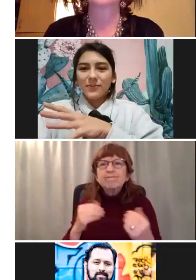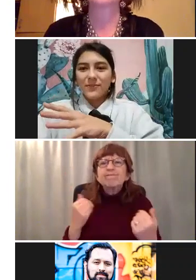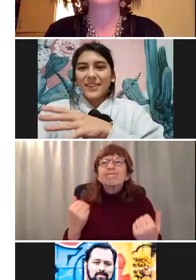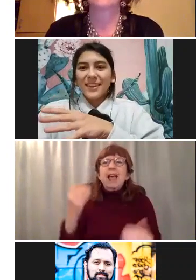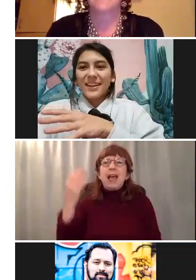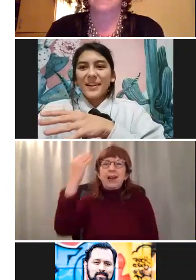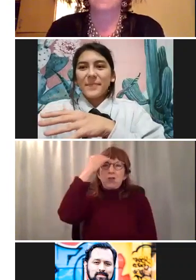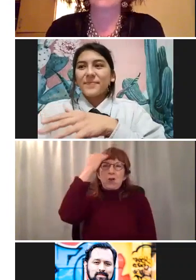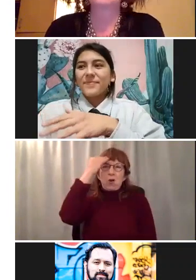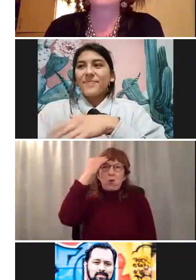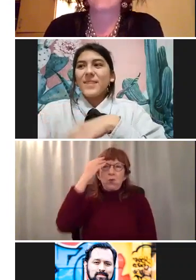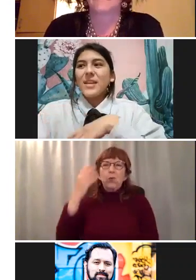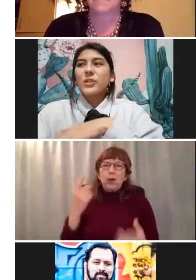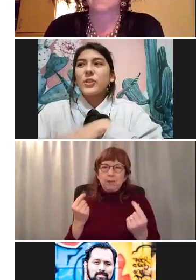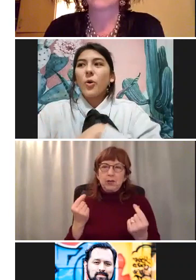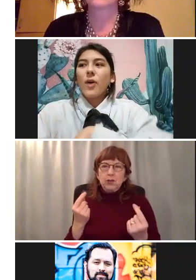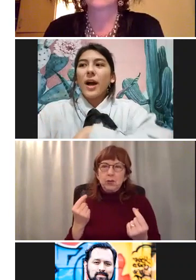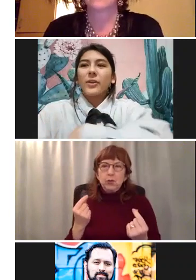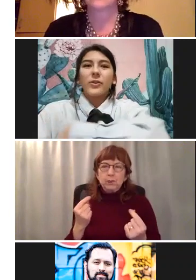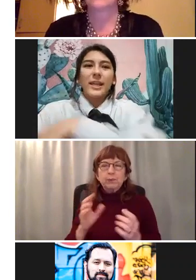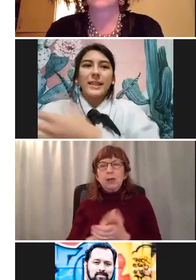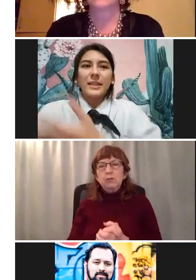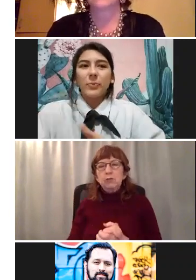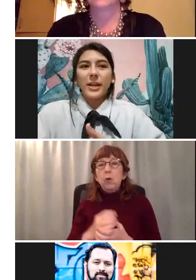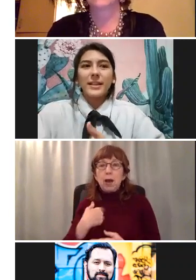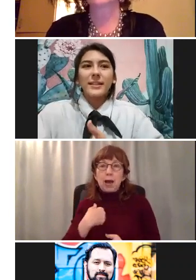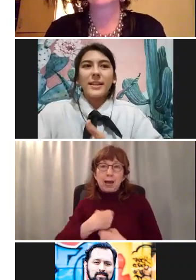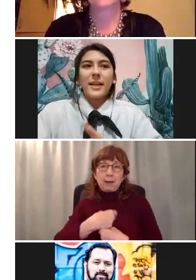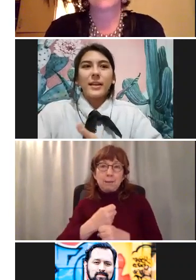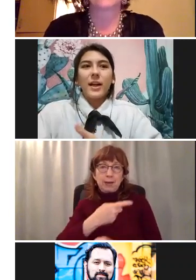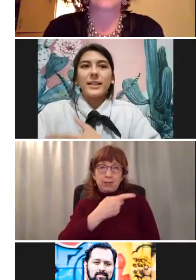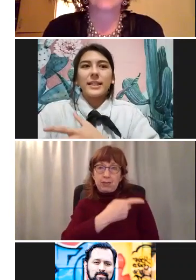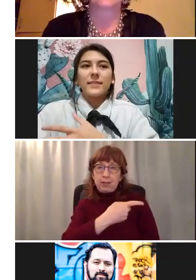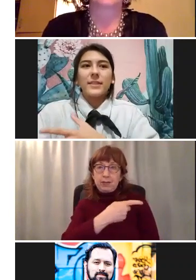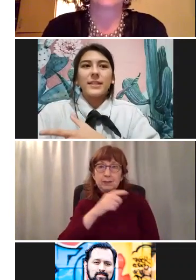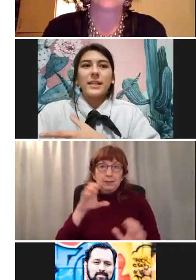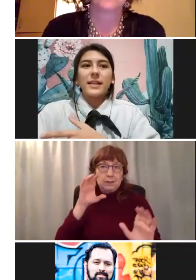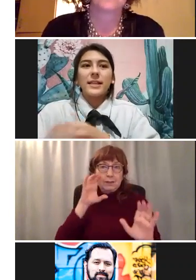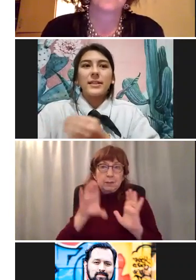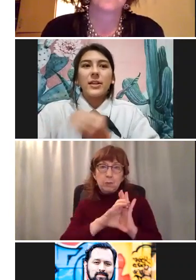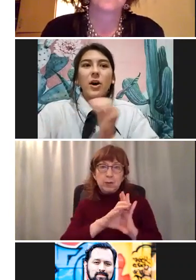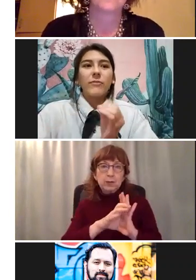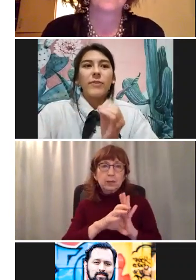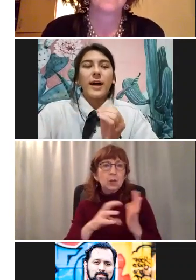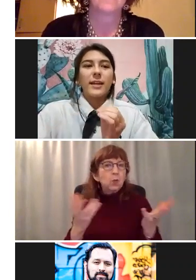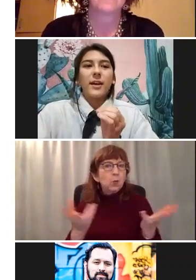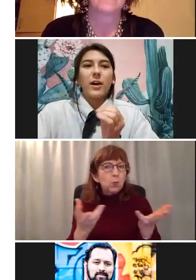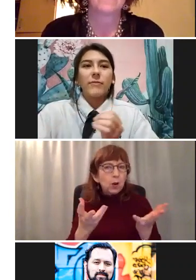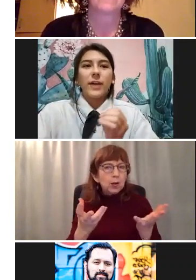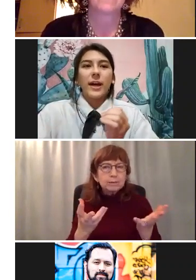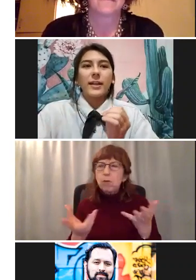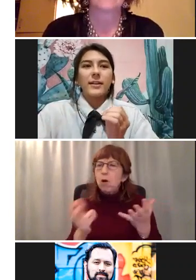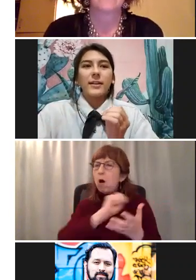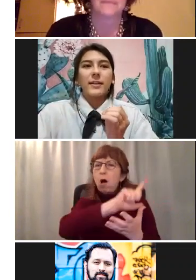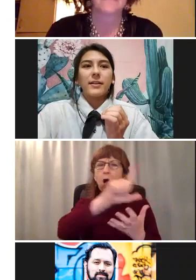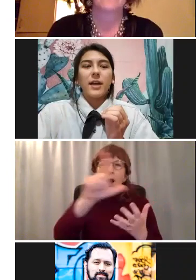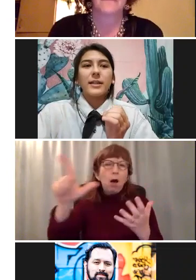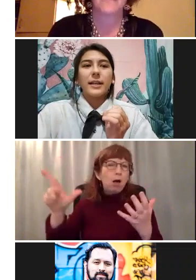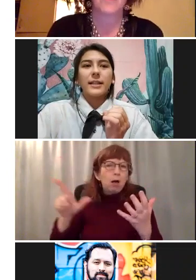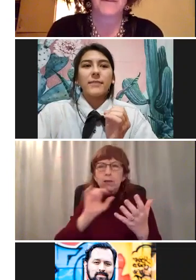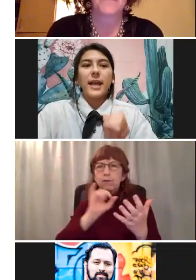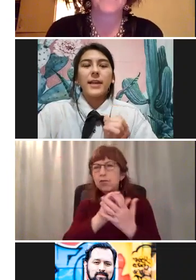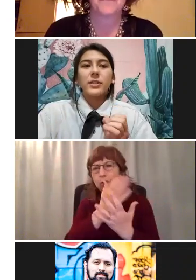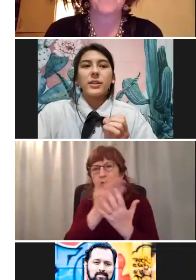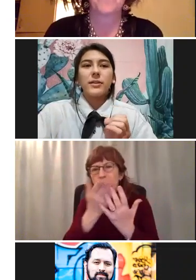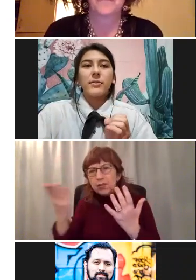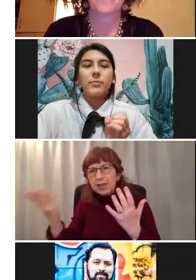do. So I create this print, and the context of the scene is all of that